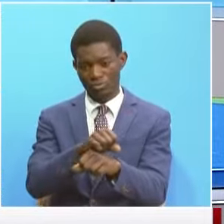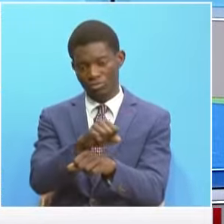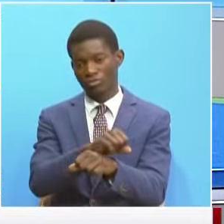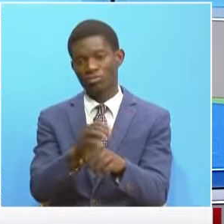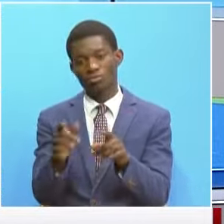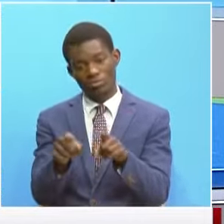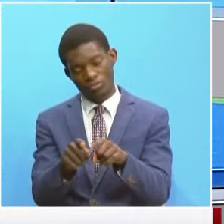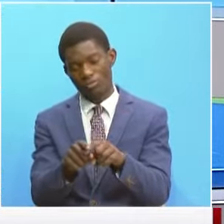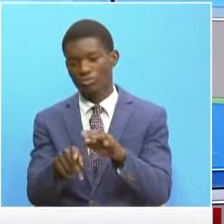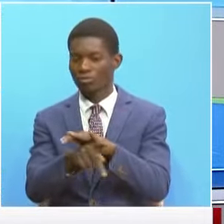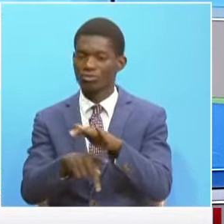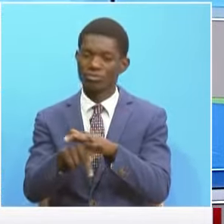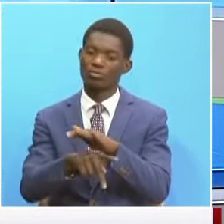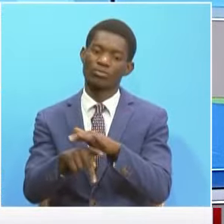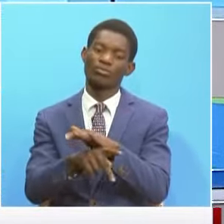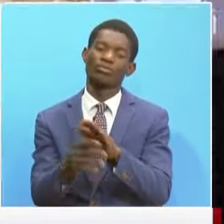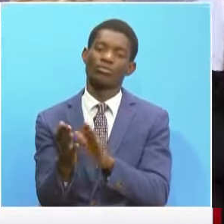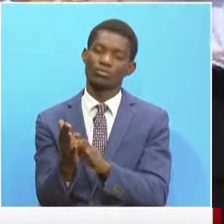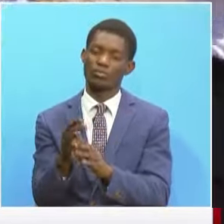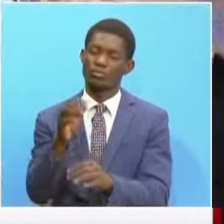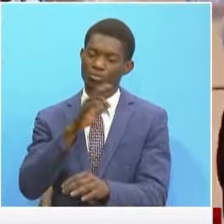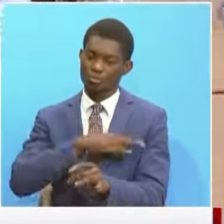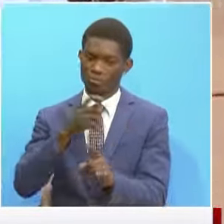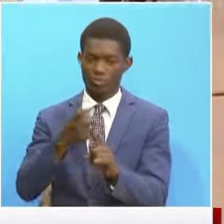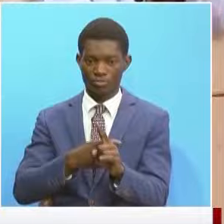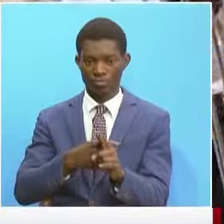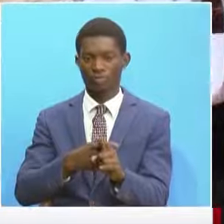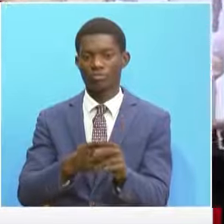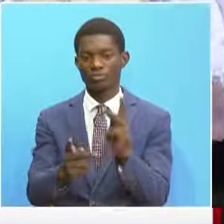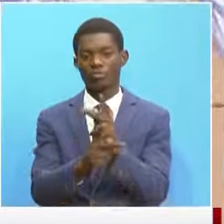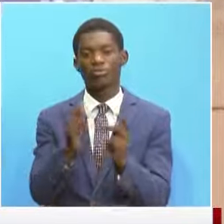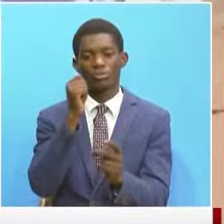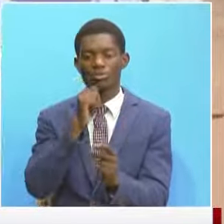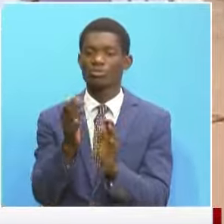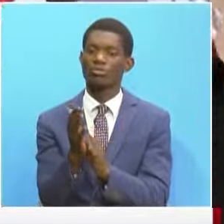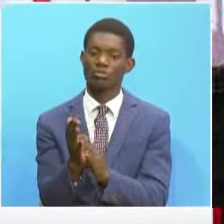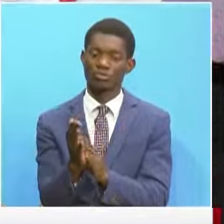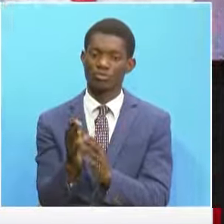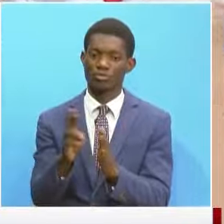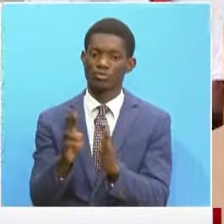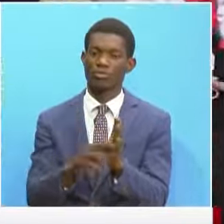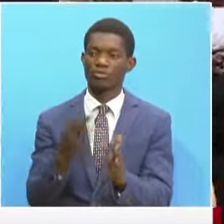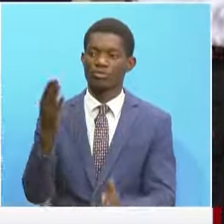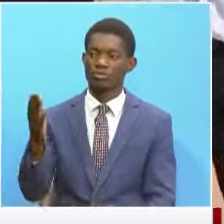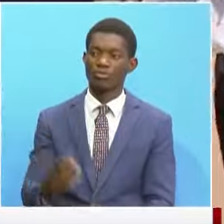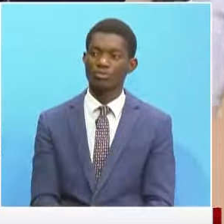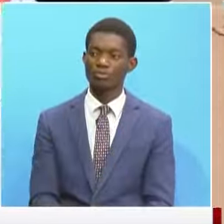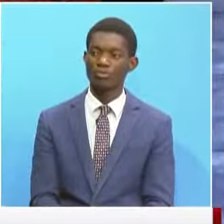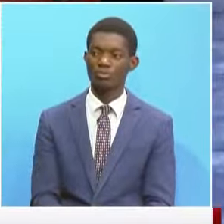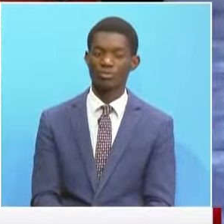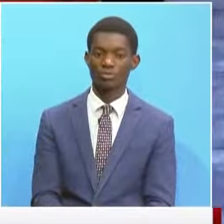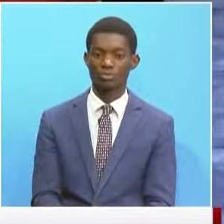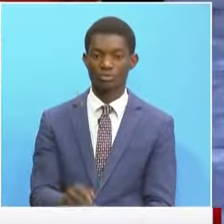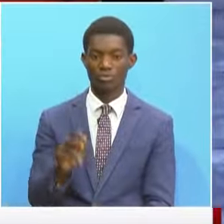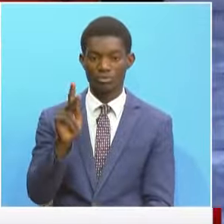Helen Chisha filed in this report. With 770 girls benefiting from the Keeping Girls in School KGS program